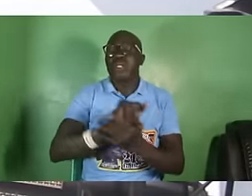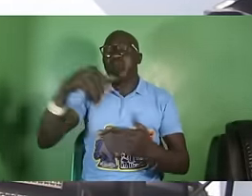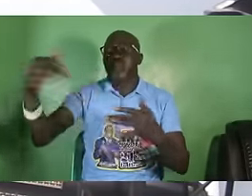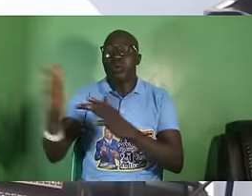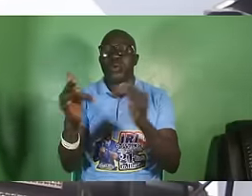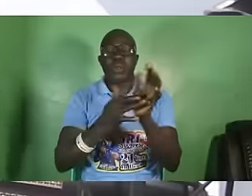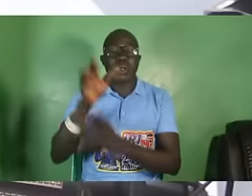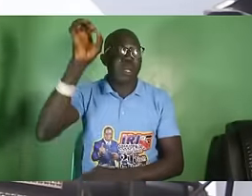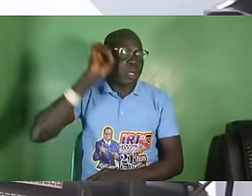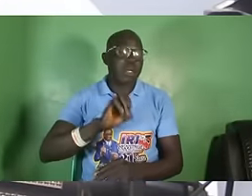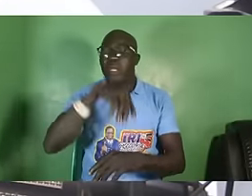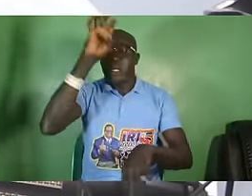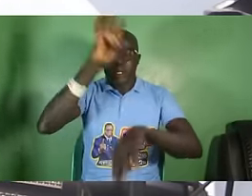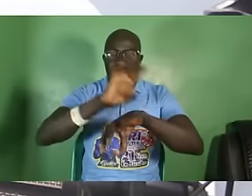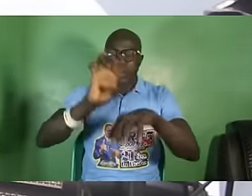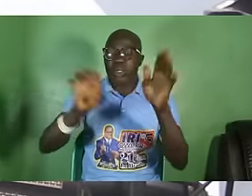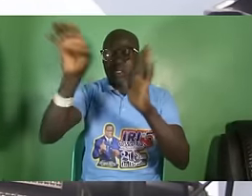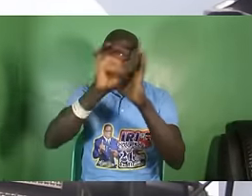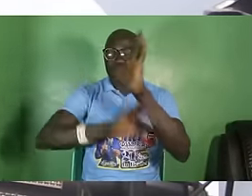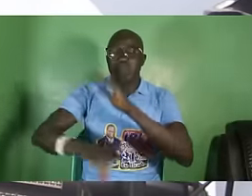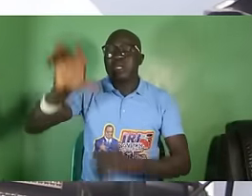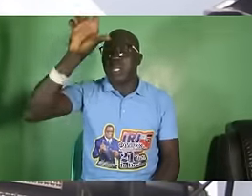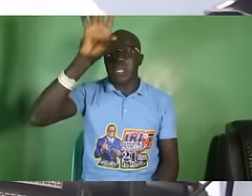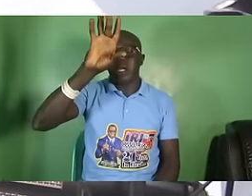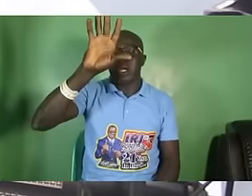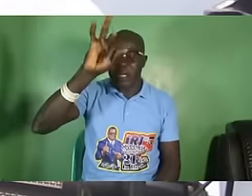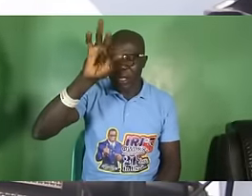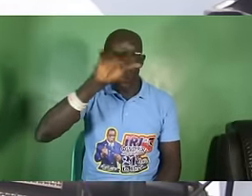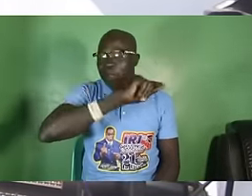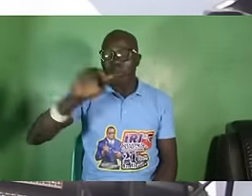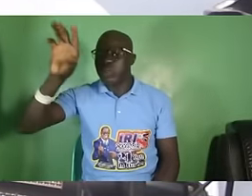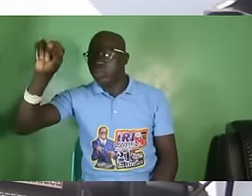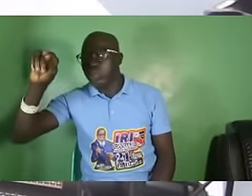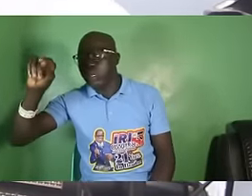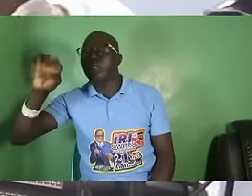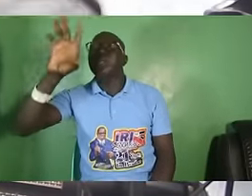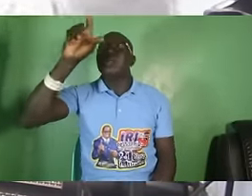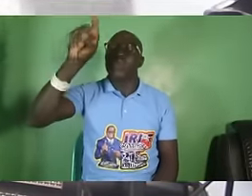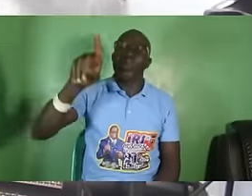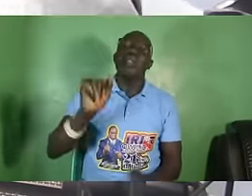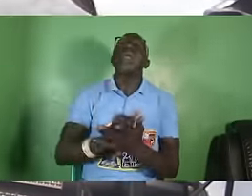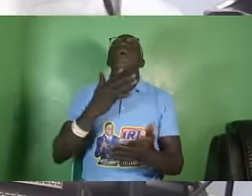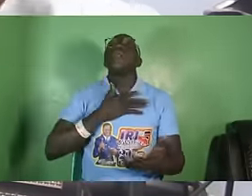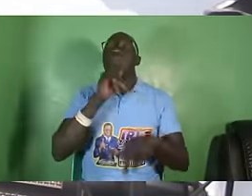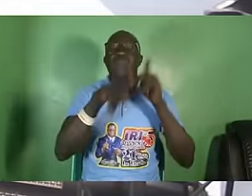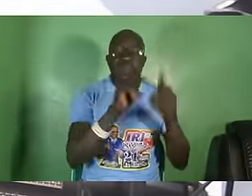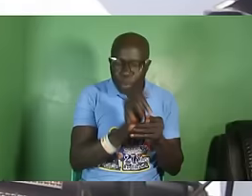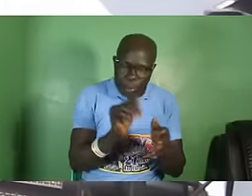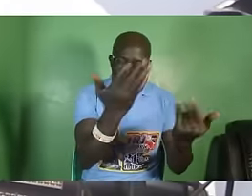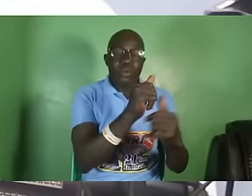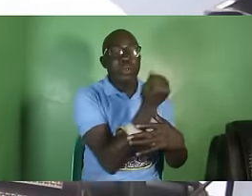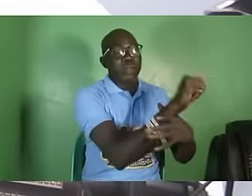power. You have power. You have power. You have power. You have power. You have power. You